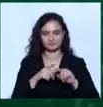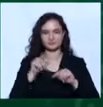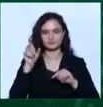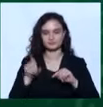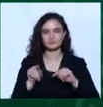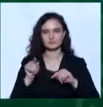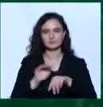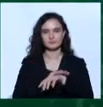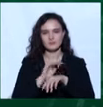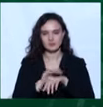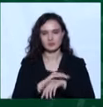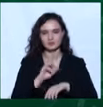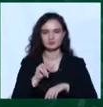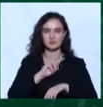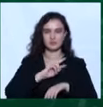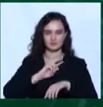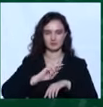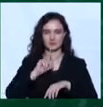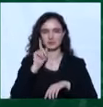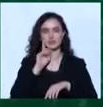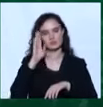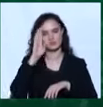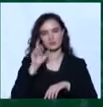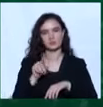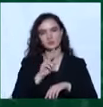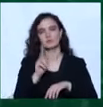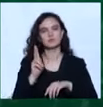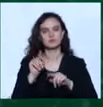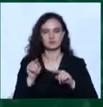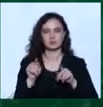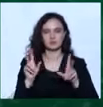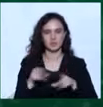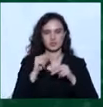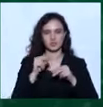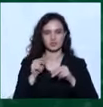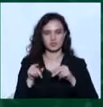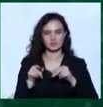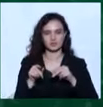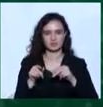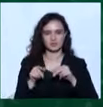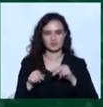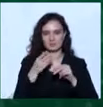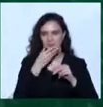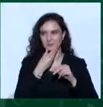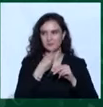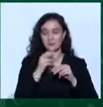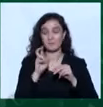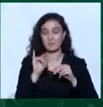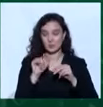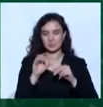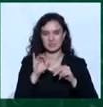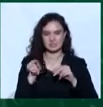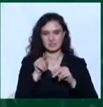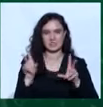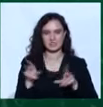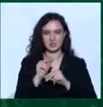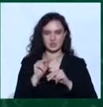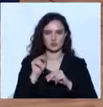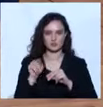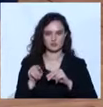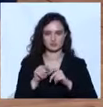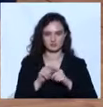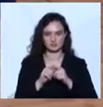the kind and loving young man who rescues White Fang from Beauty Smith. He earns